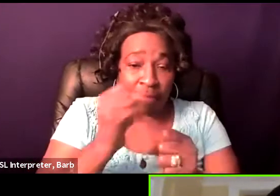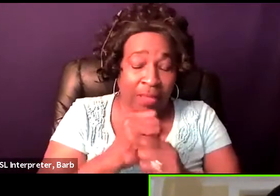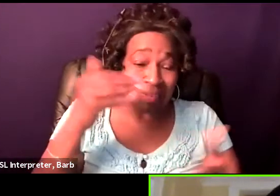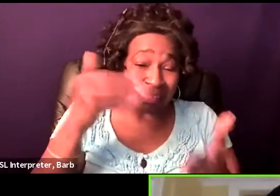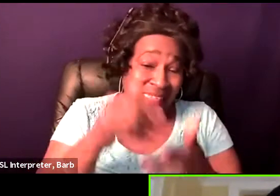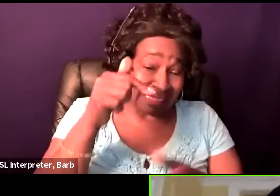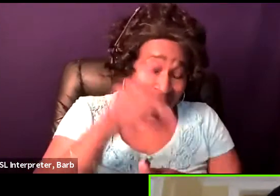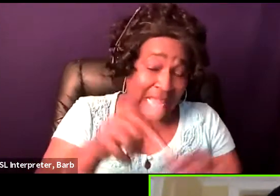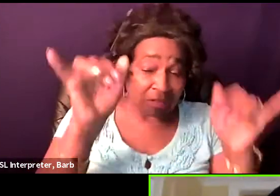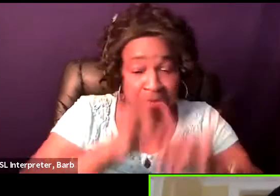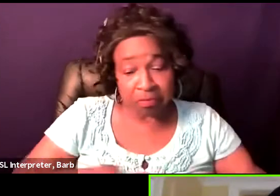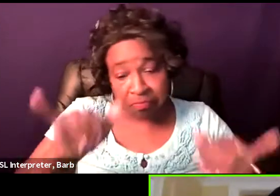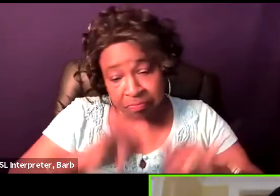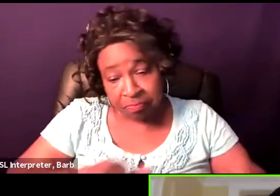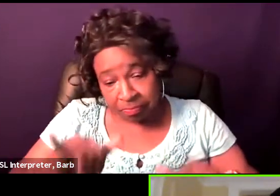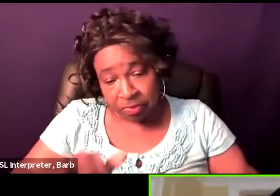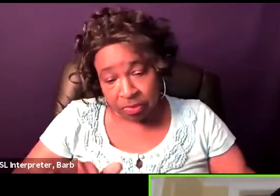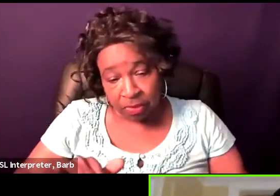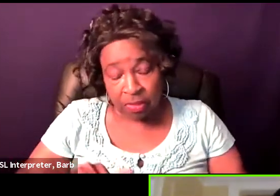interesting was